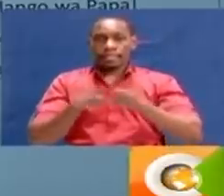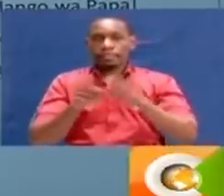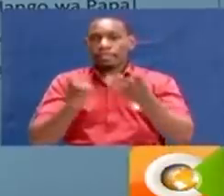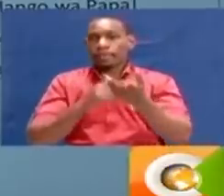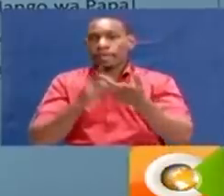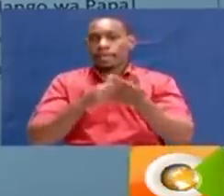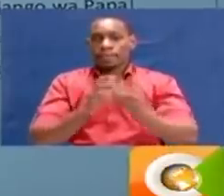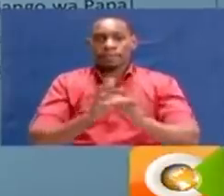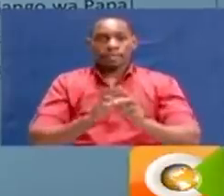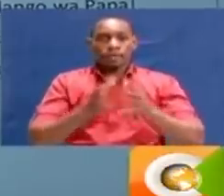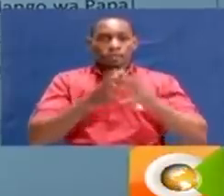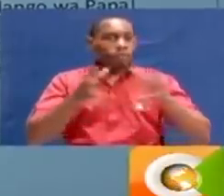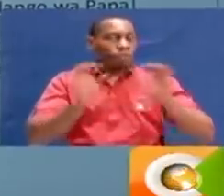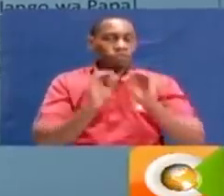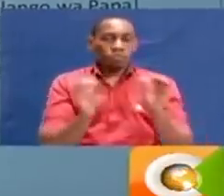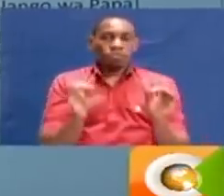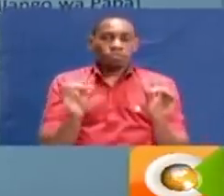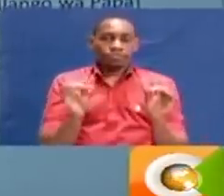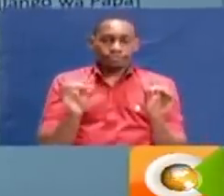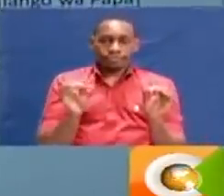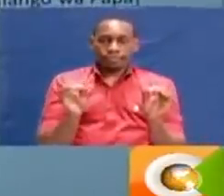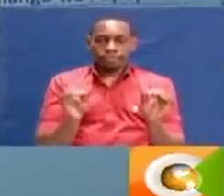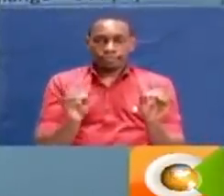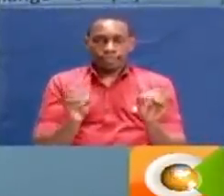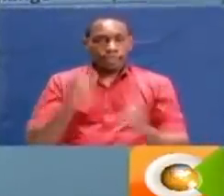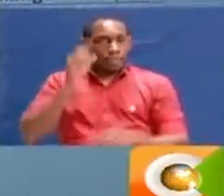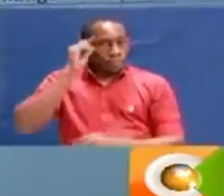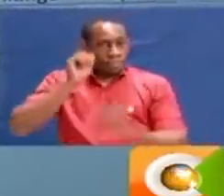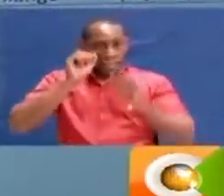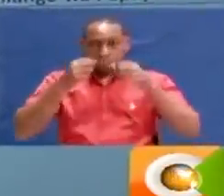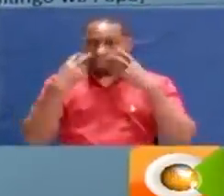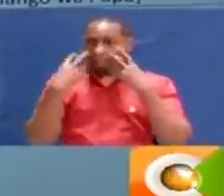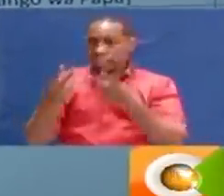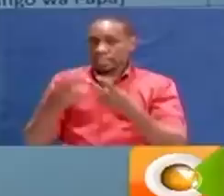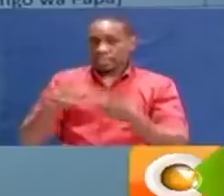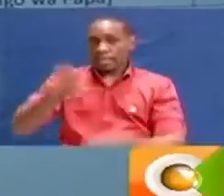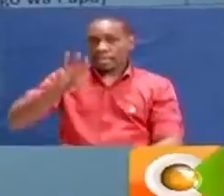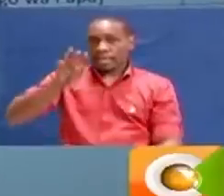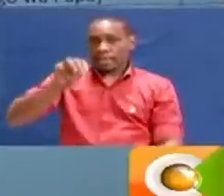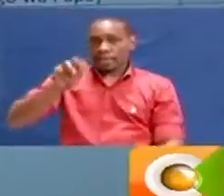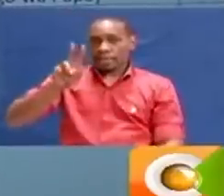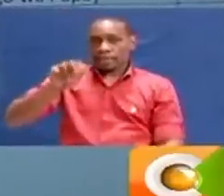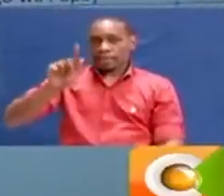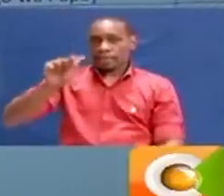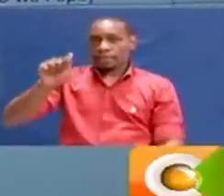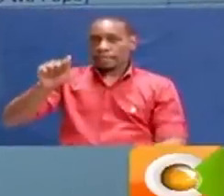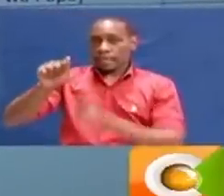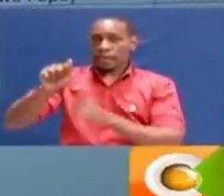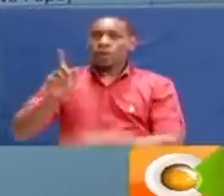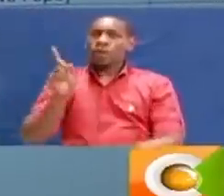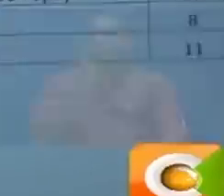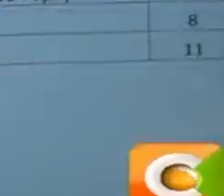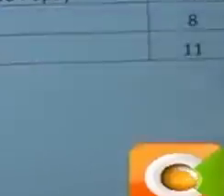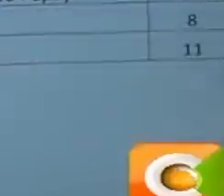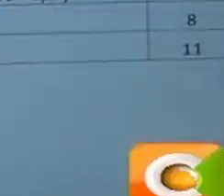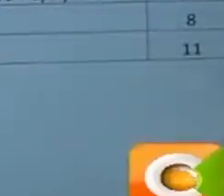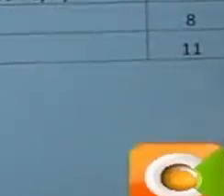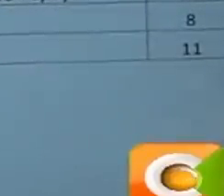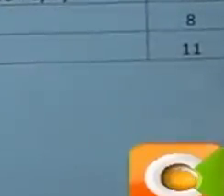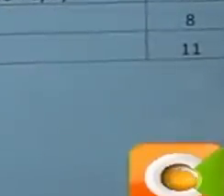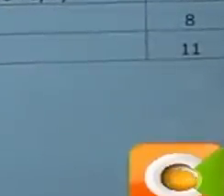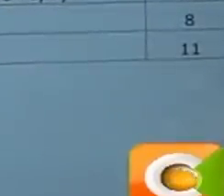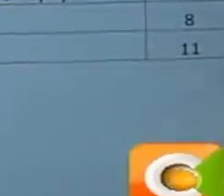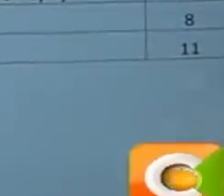growing. Mombasa, you can see, Mvita is the main area. This is where we had an